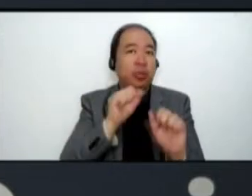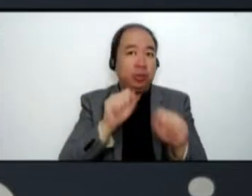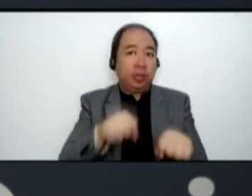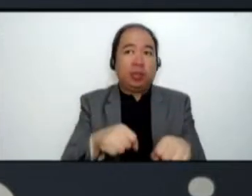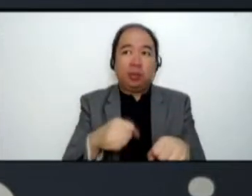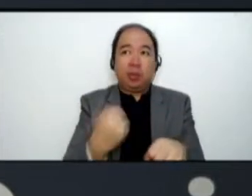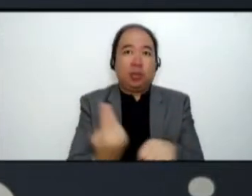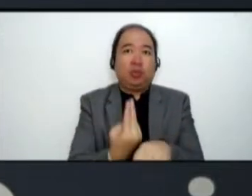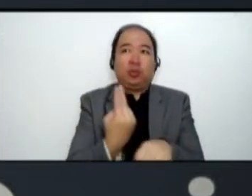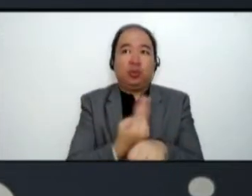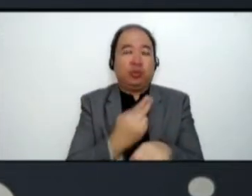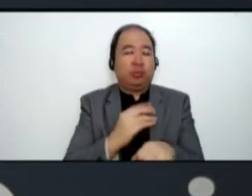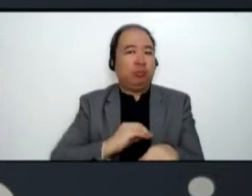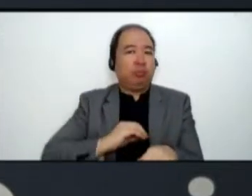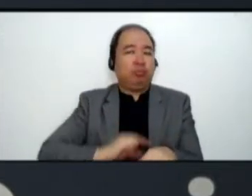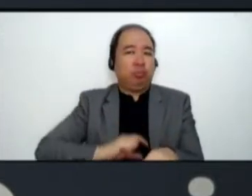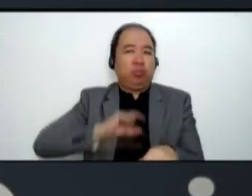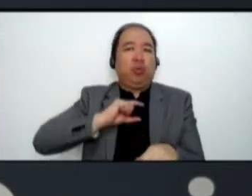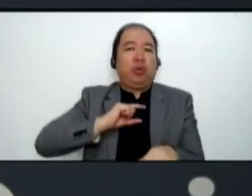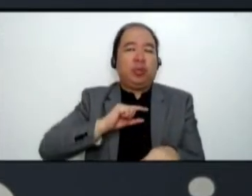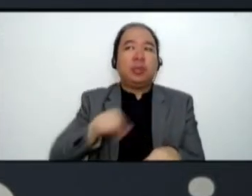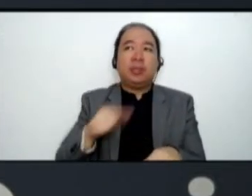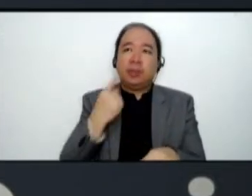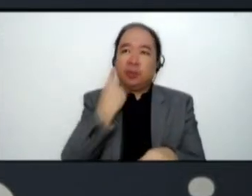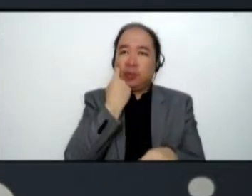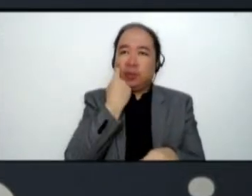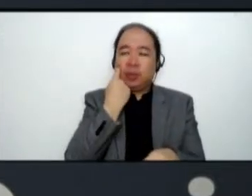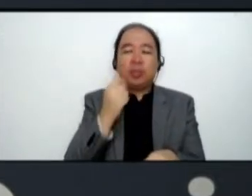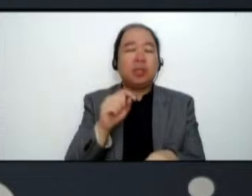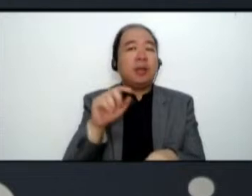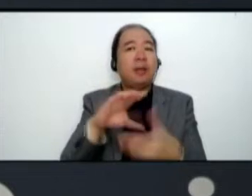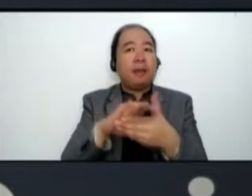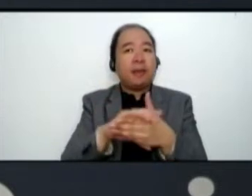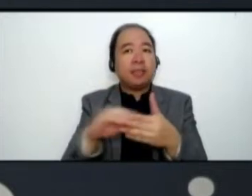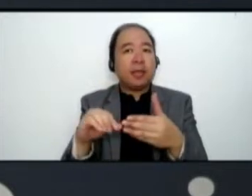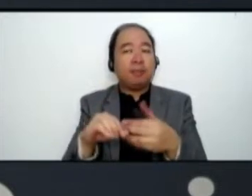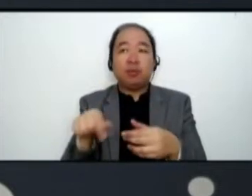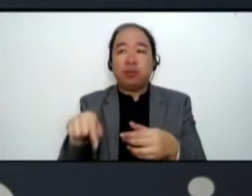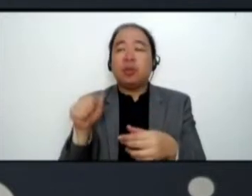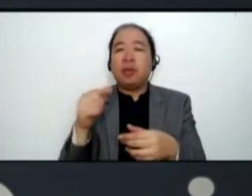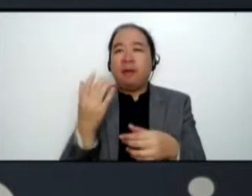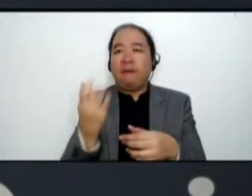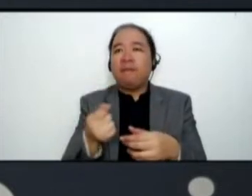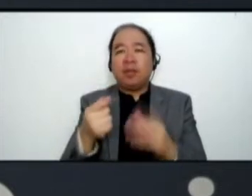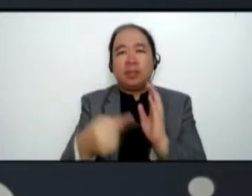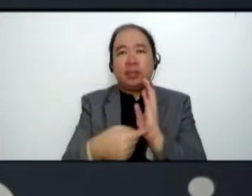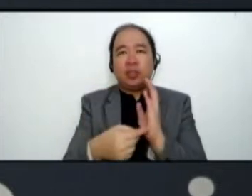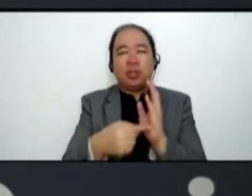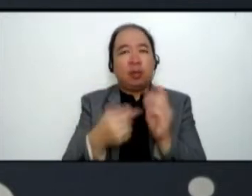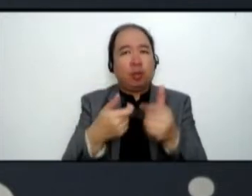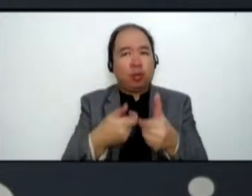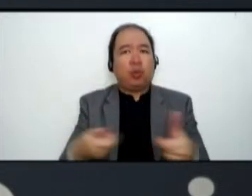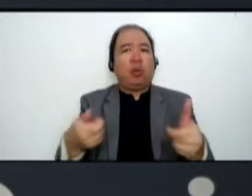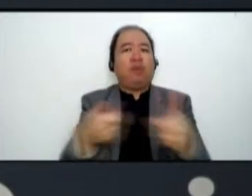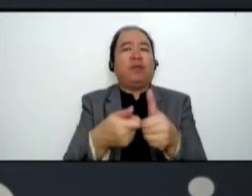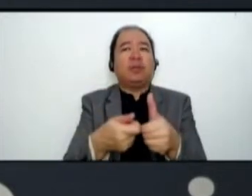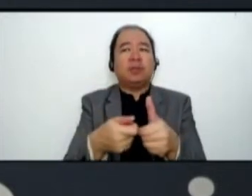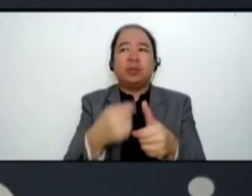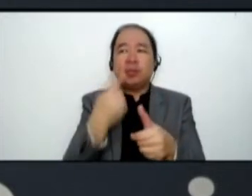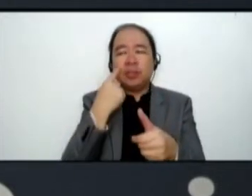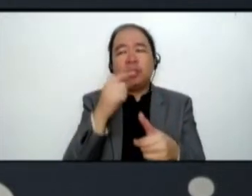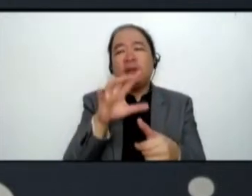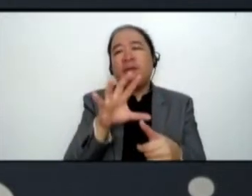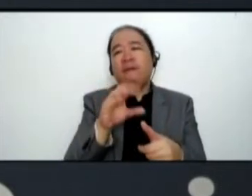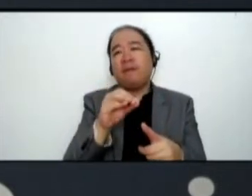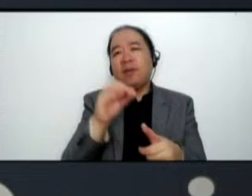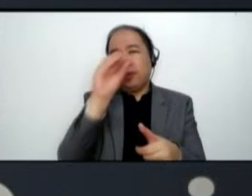confidently. At the recent ESCAP organized digital conference, a lot of data came about, and one of them was that on an average, 50% know